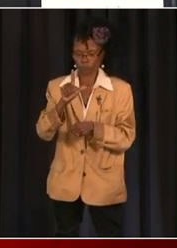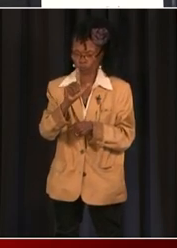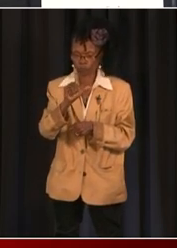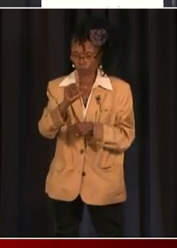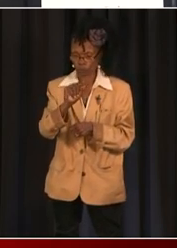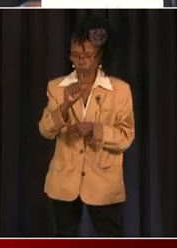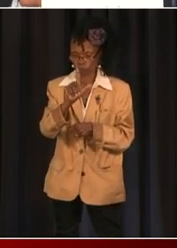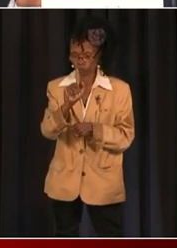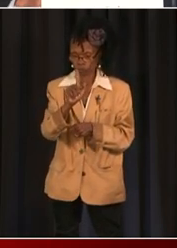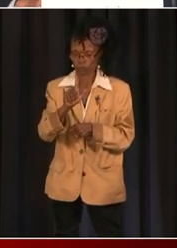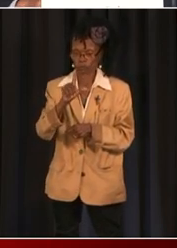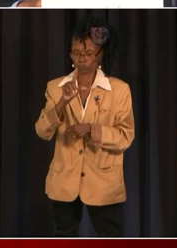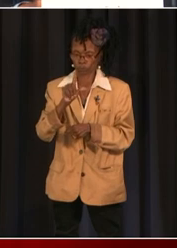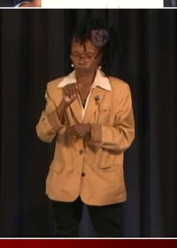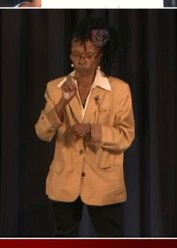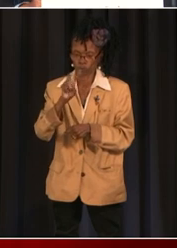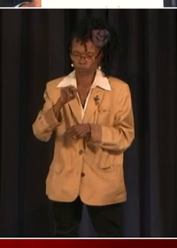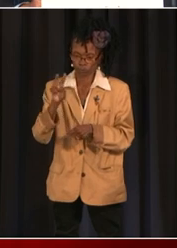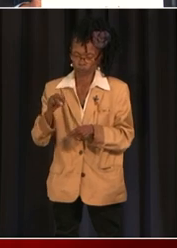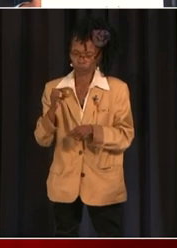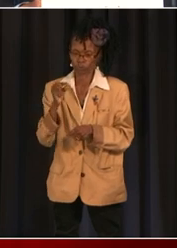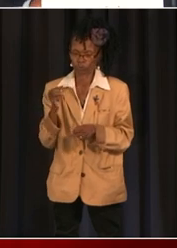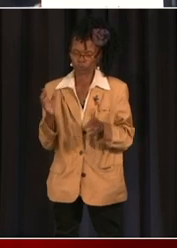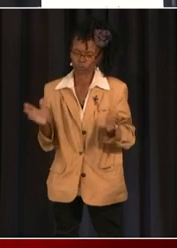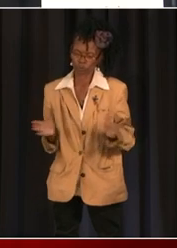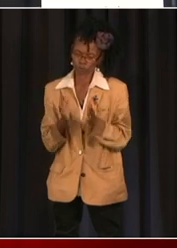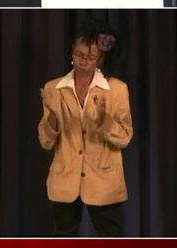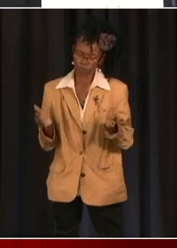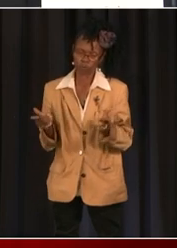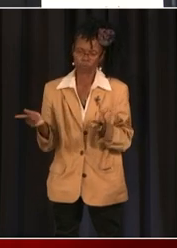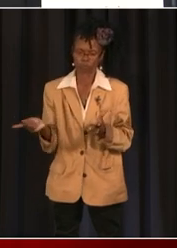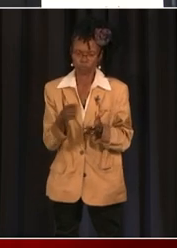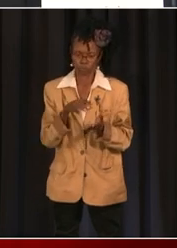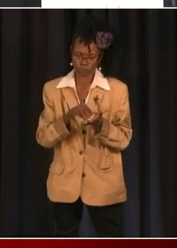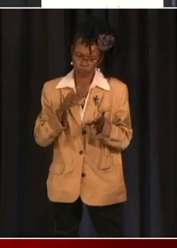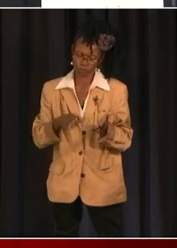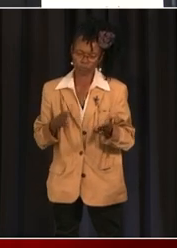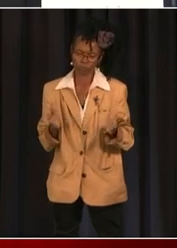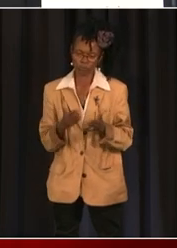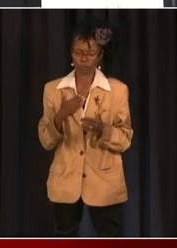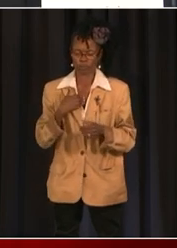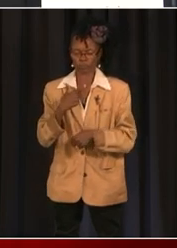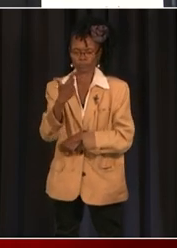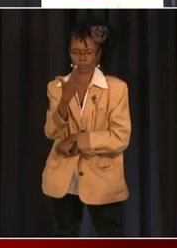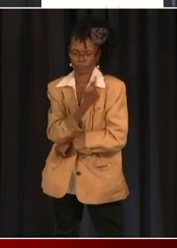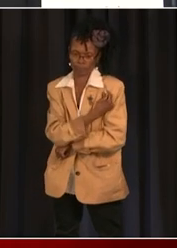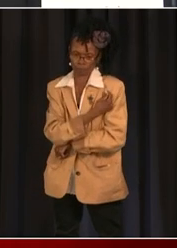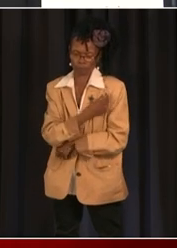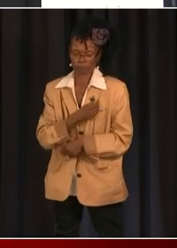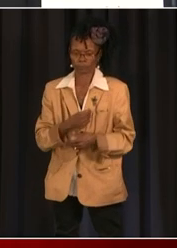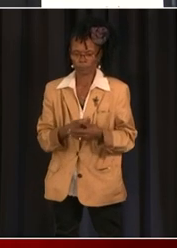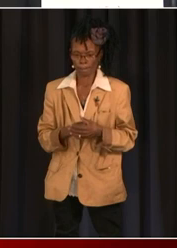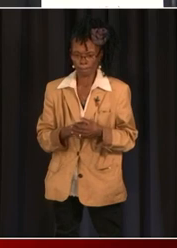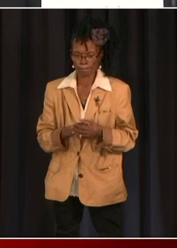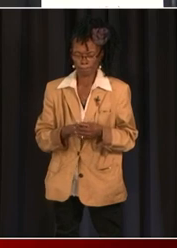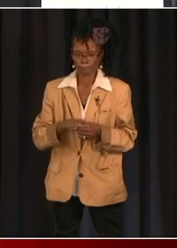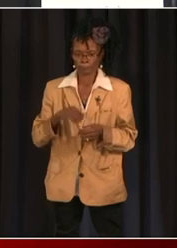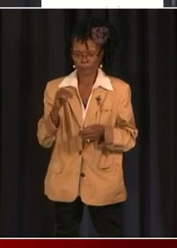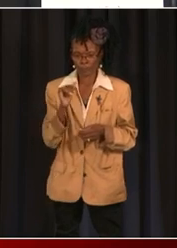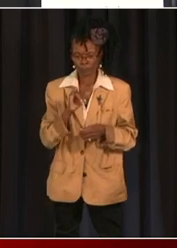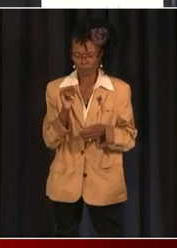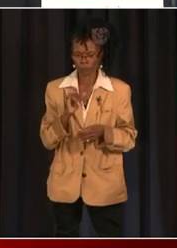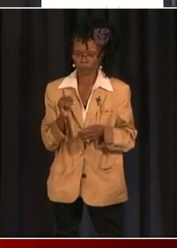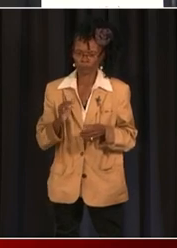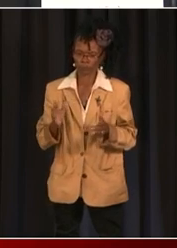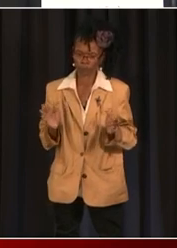to ensure they get the COVID-19 vaccine. We're also asking families to be mindful